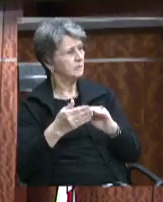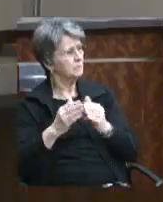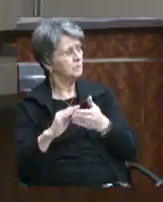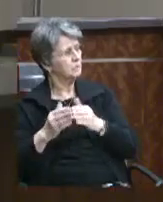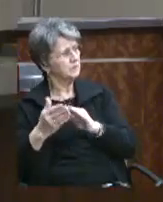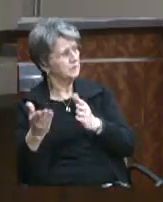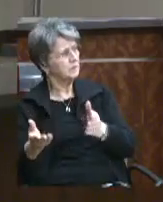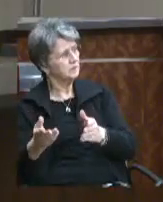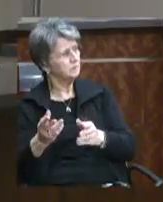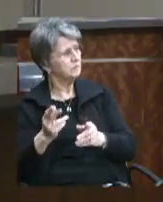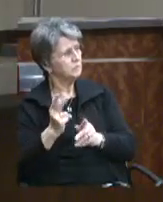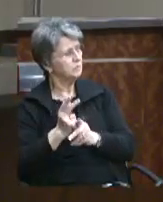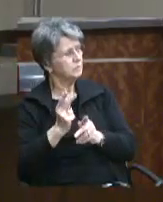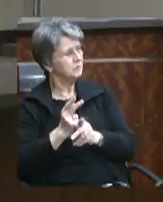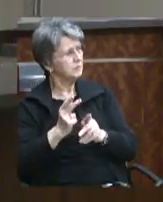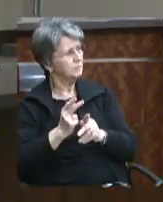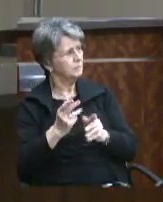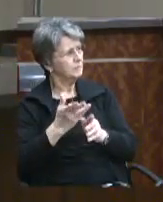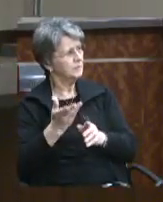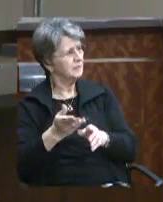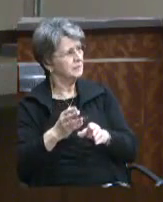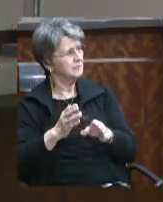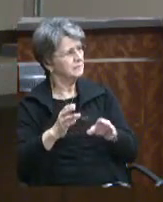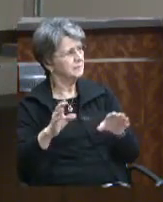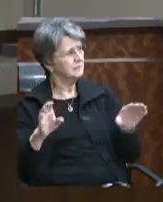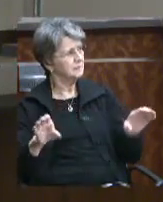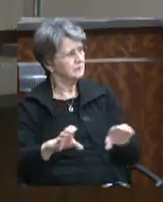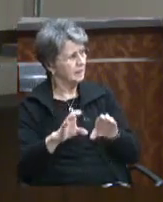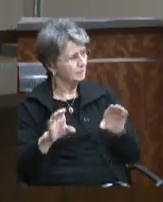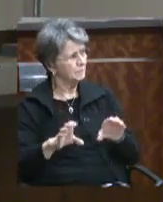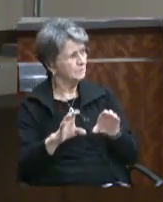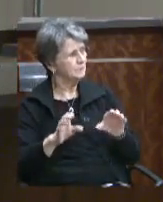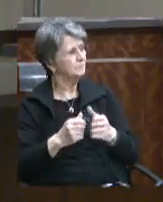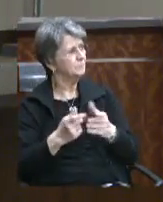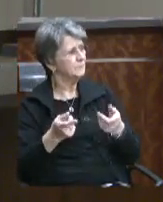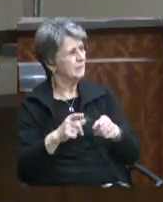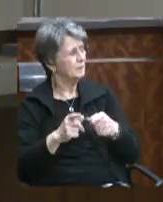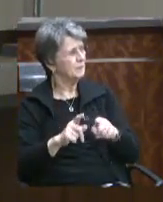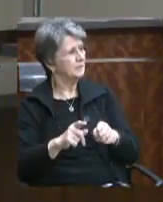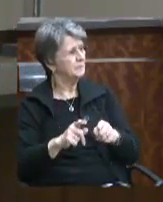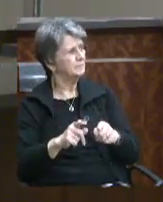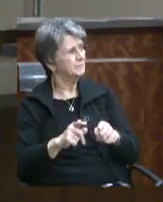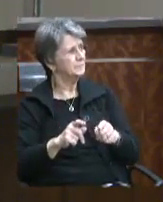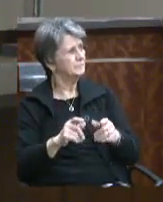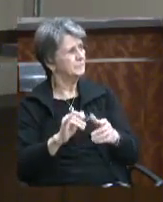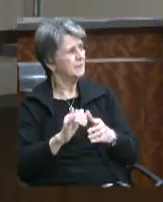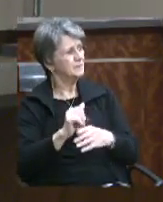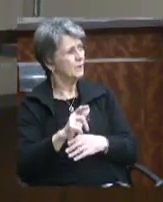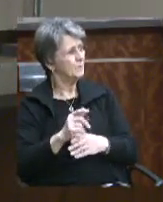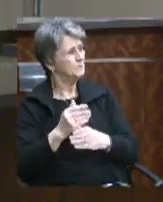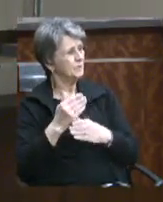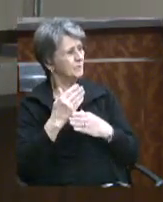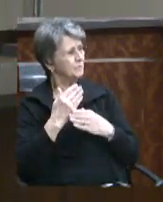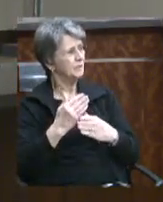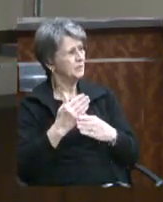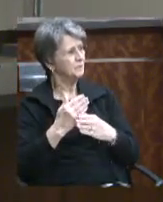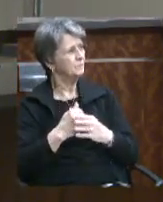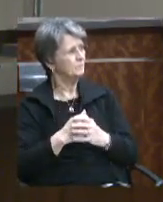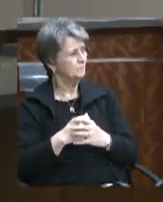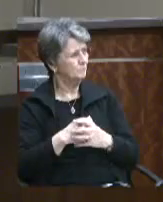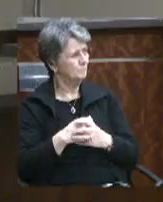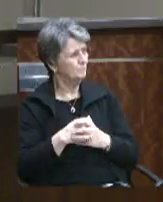vibrant. So if we could do that, that would be great. That's pretty much it. So thank you,